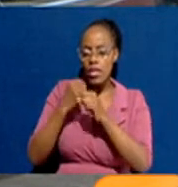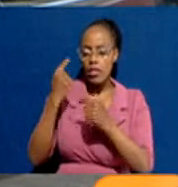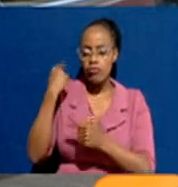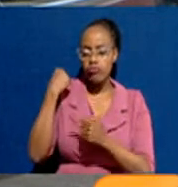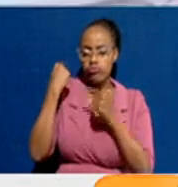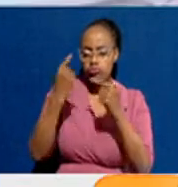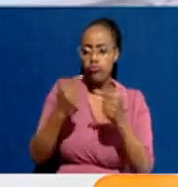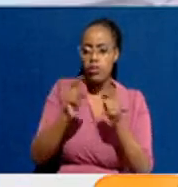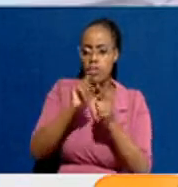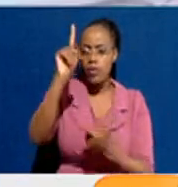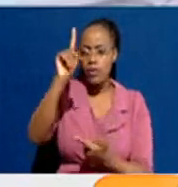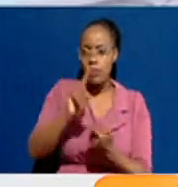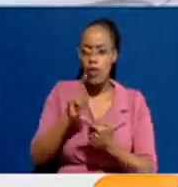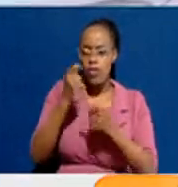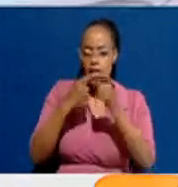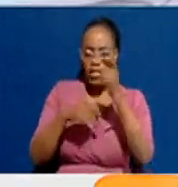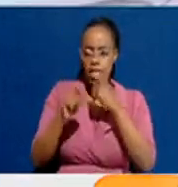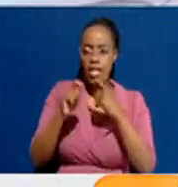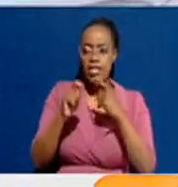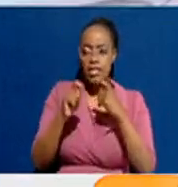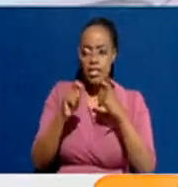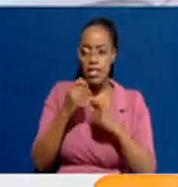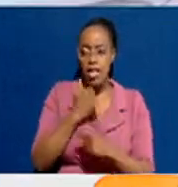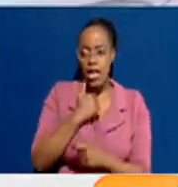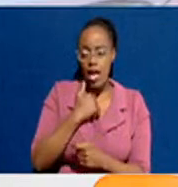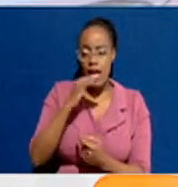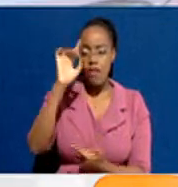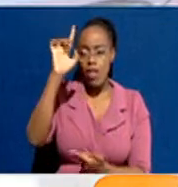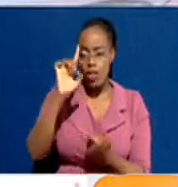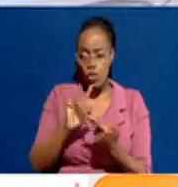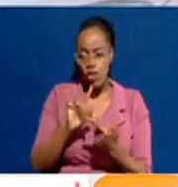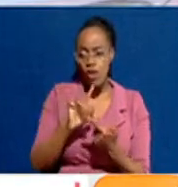their sales. Sales have gone low.